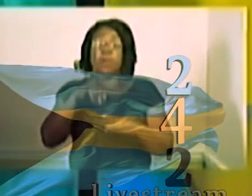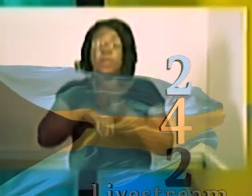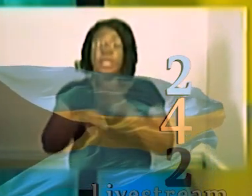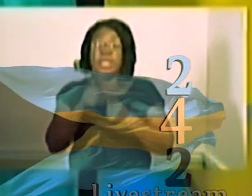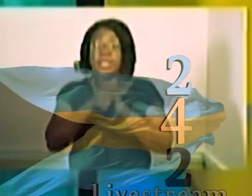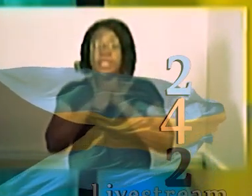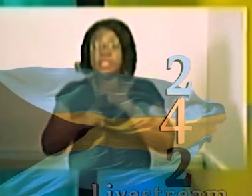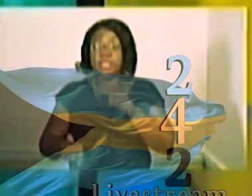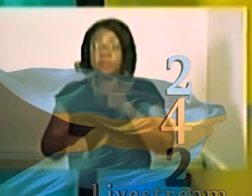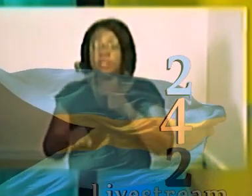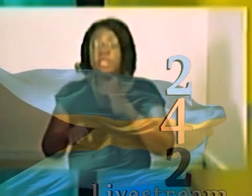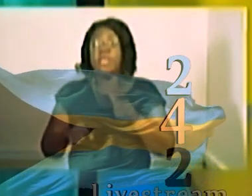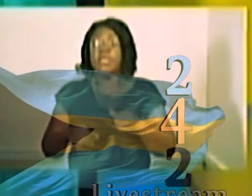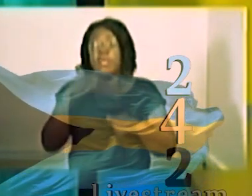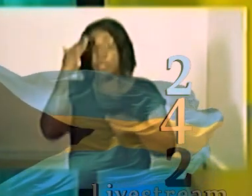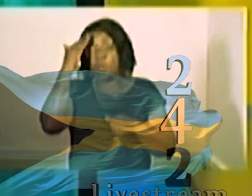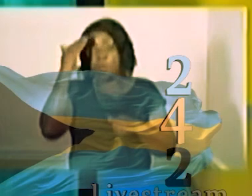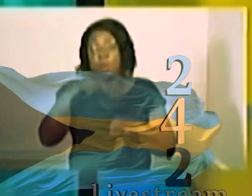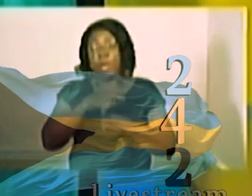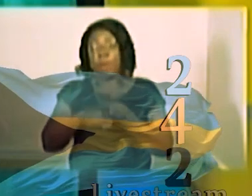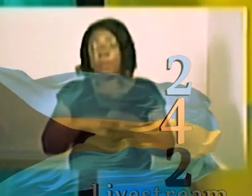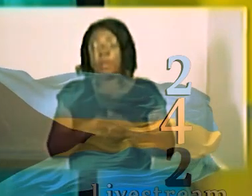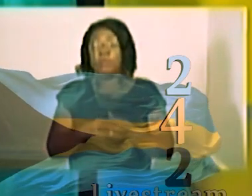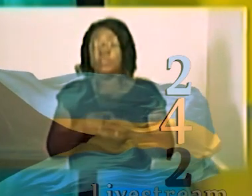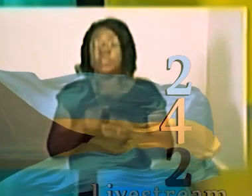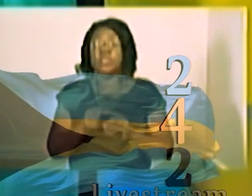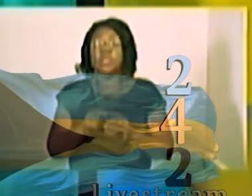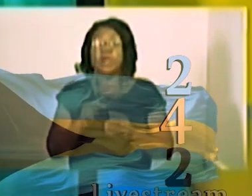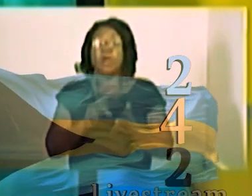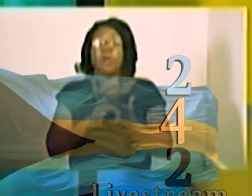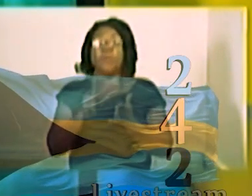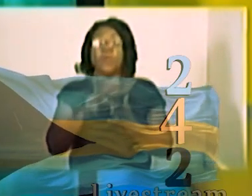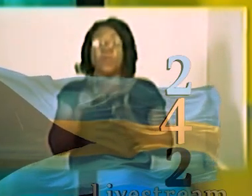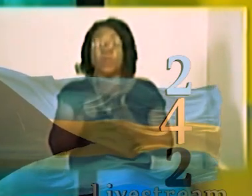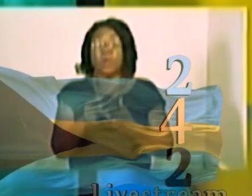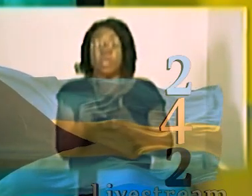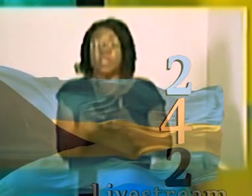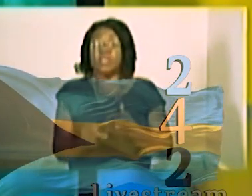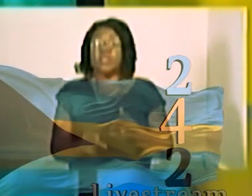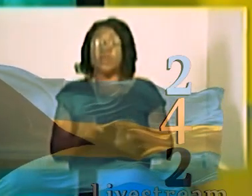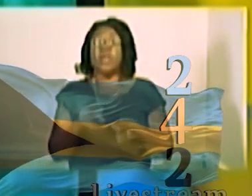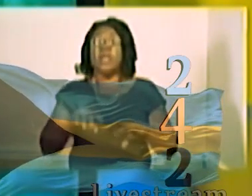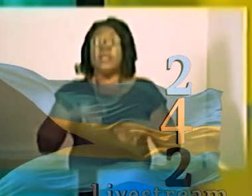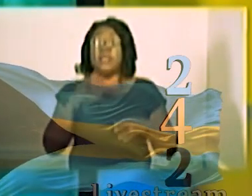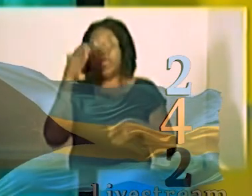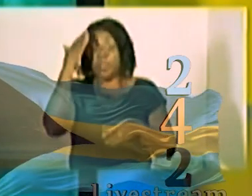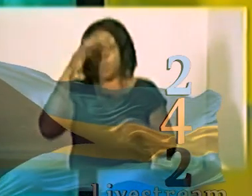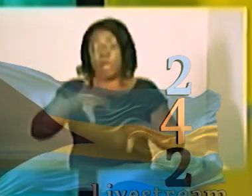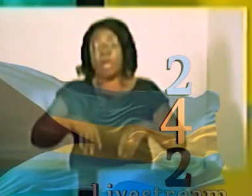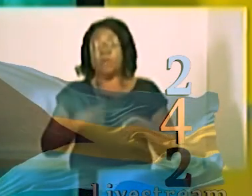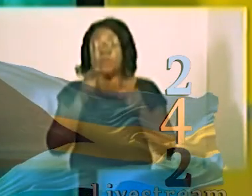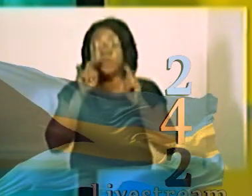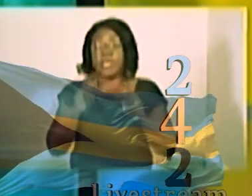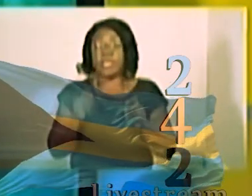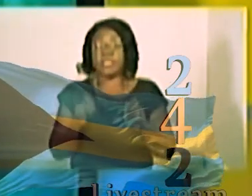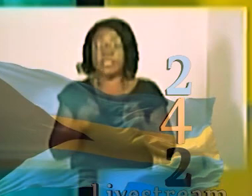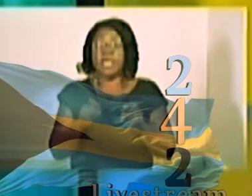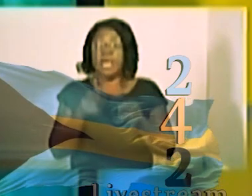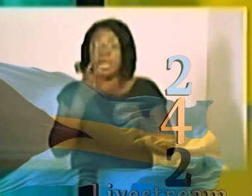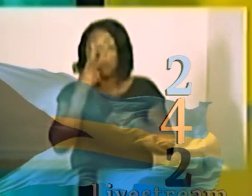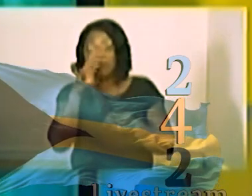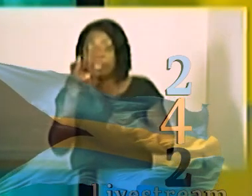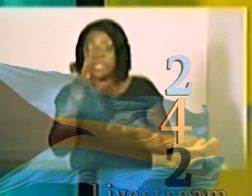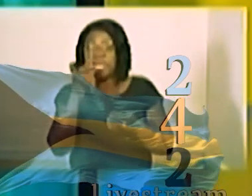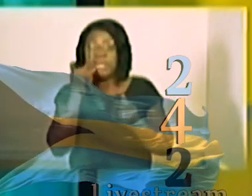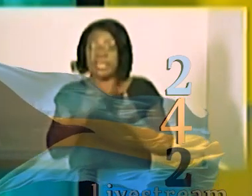the protocol, so they are on heightened surveillance to detect those persons that may be suggestive of having COVID symptoms. And